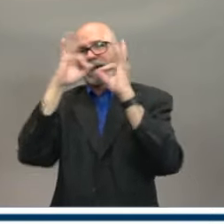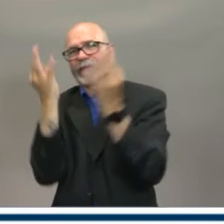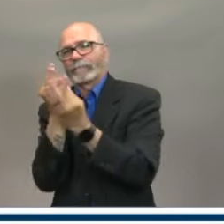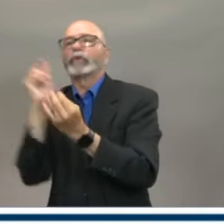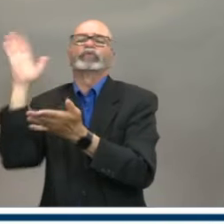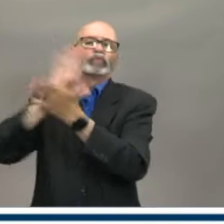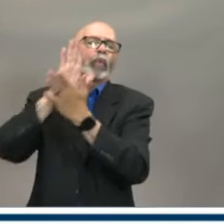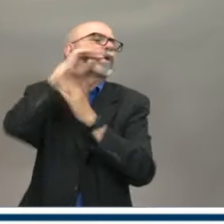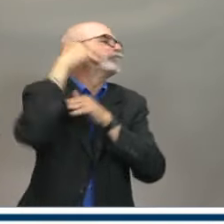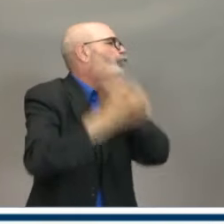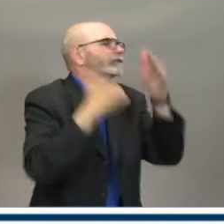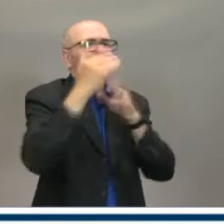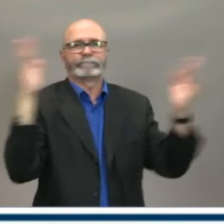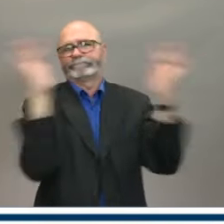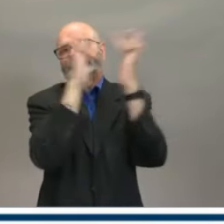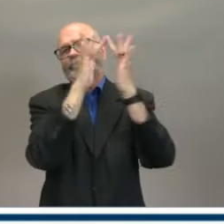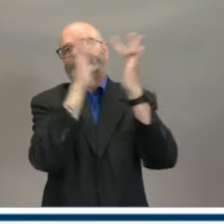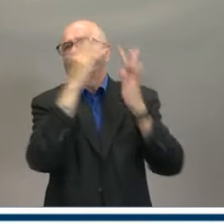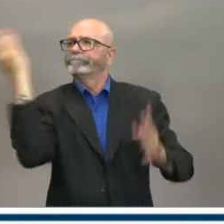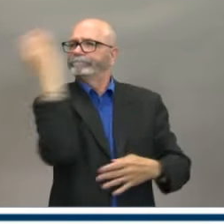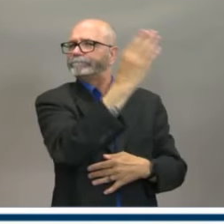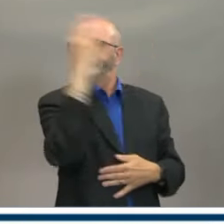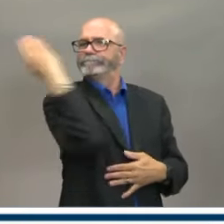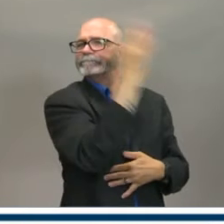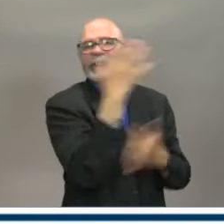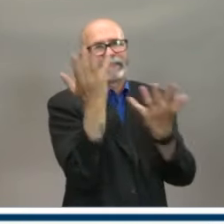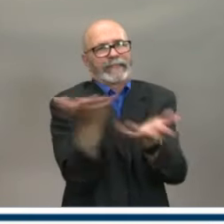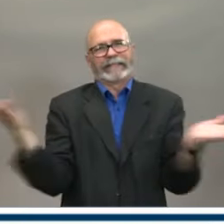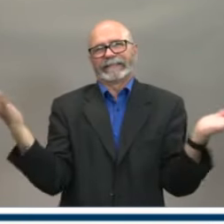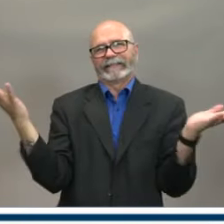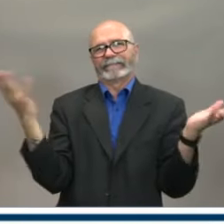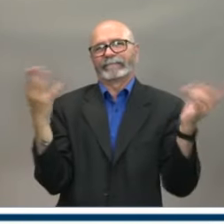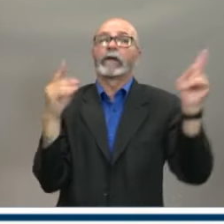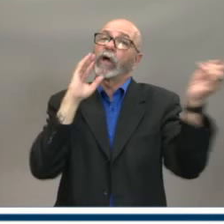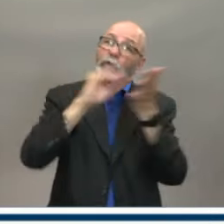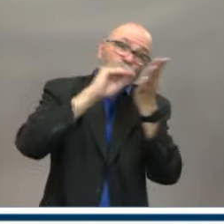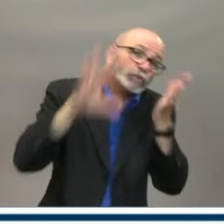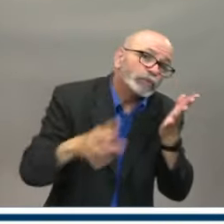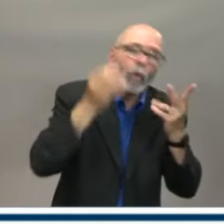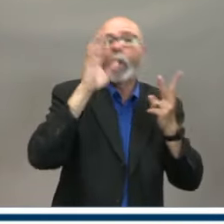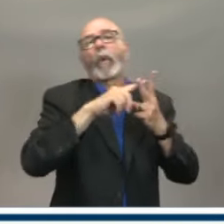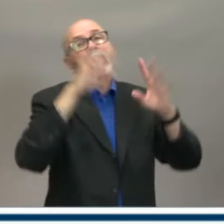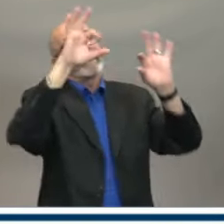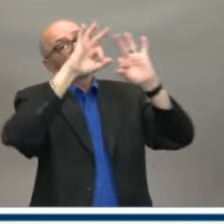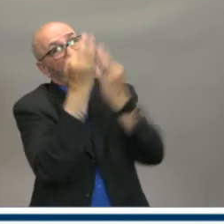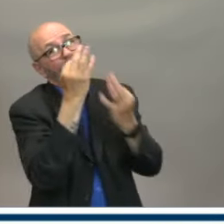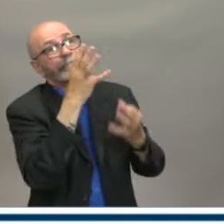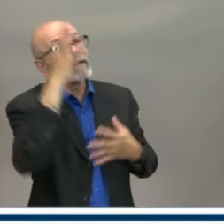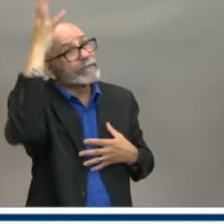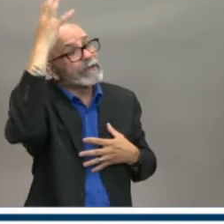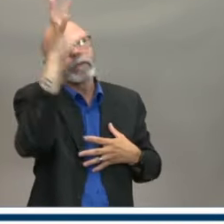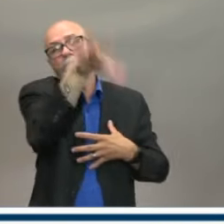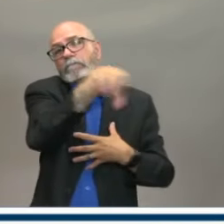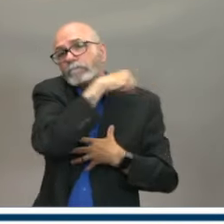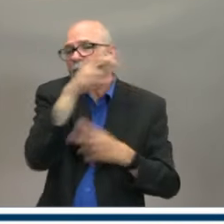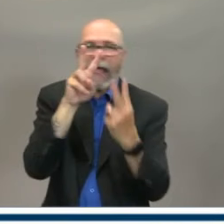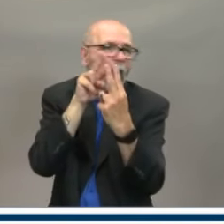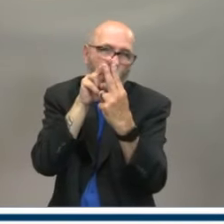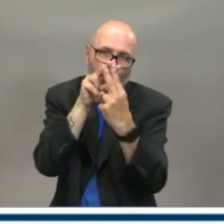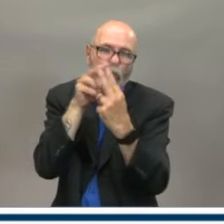where you can retrieve or students can go and retrieve their own materials from the